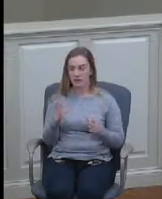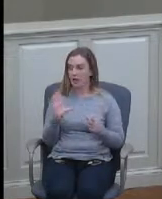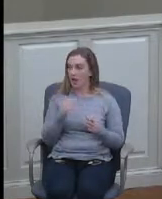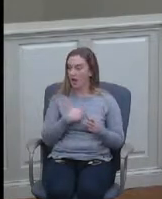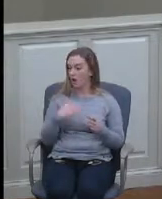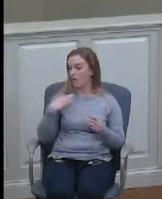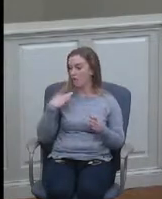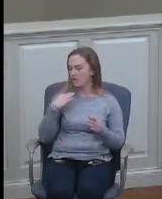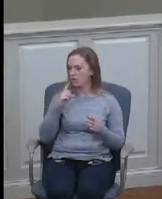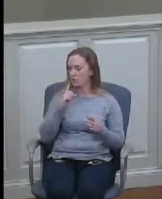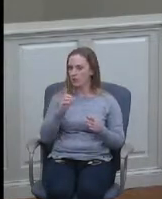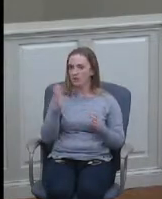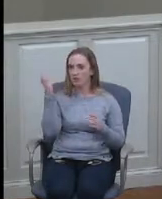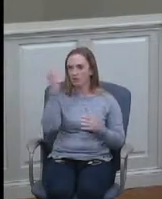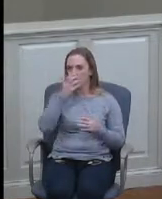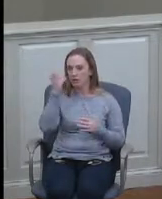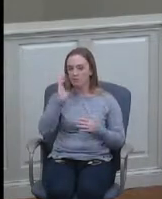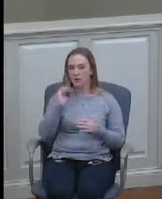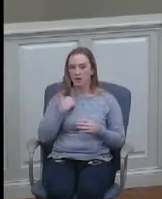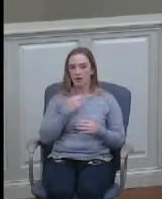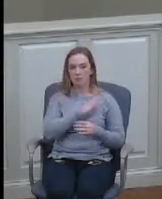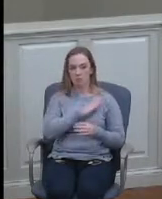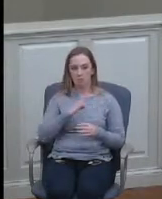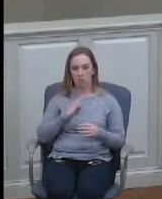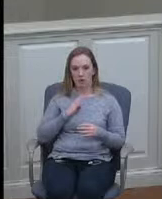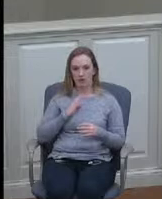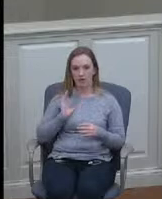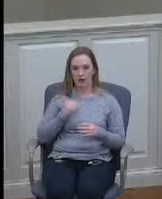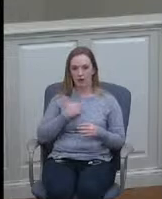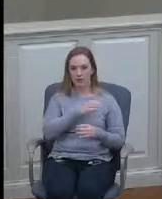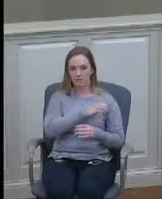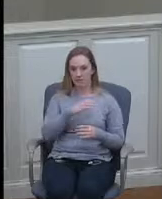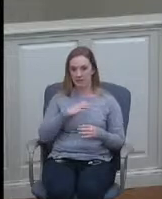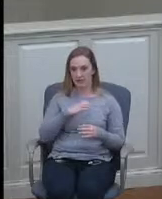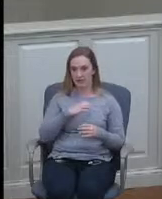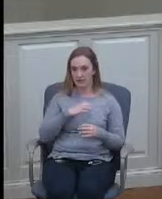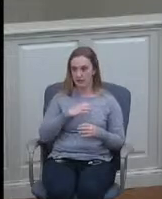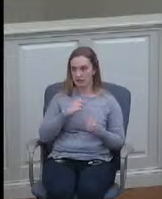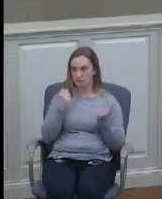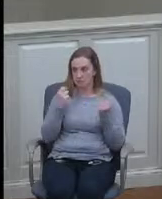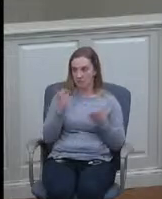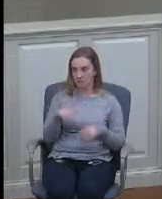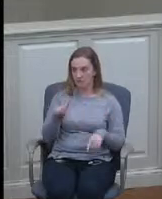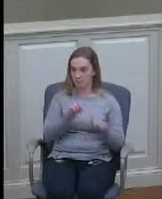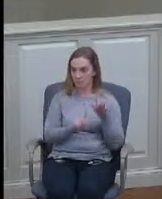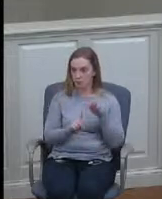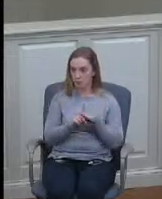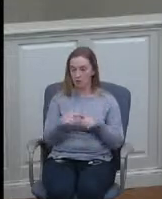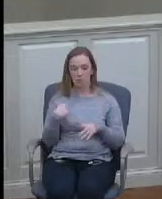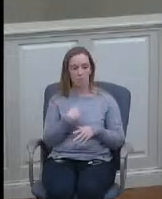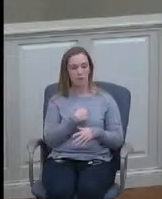volunteers. Our board and our committees, well, they all came. Not all, but a bunch. You,